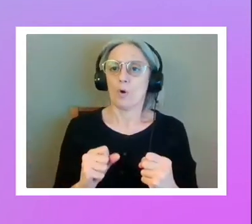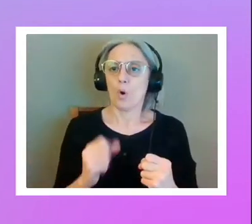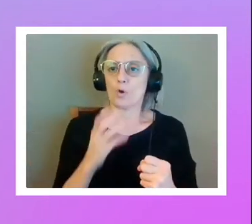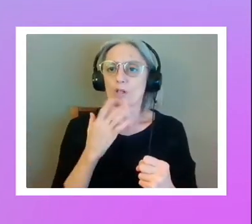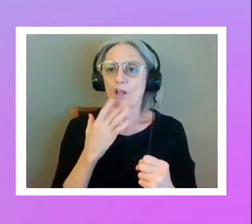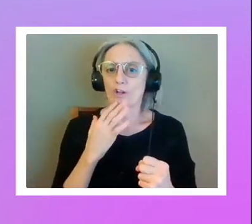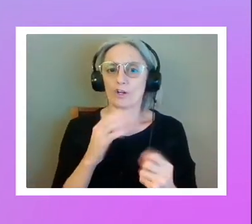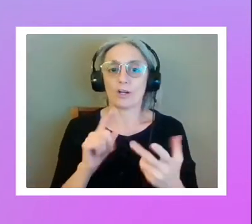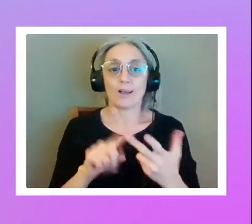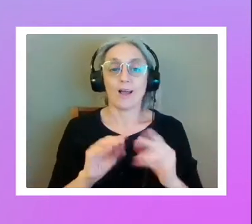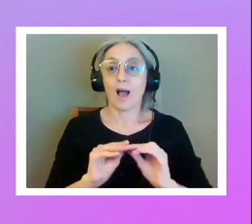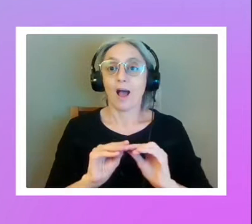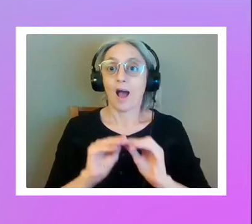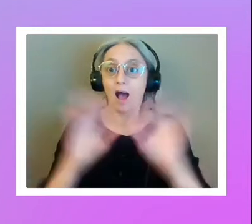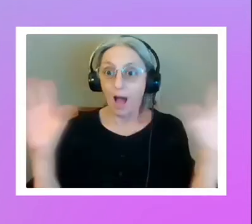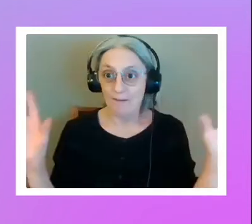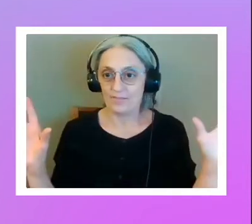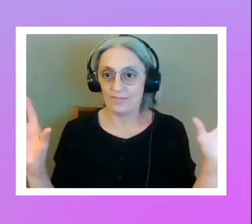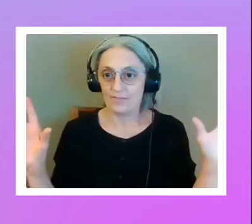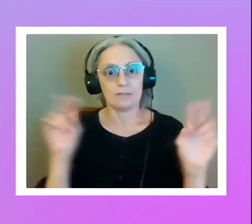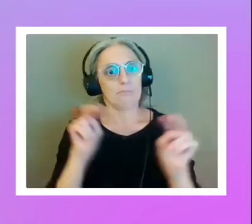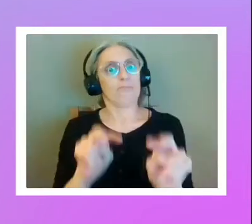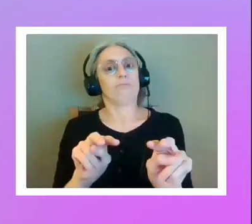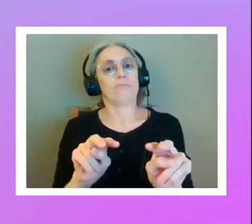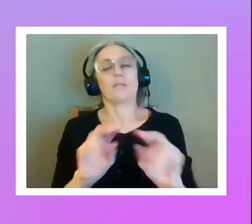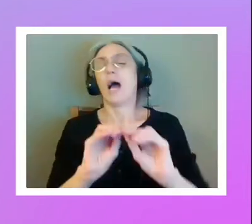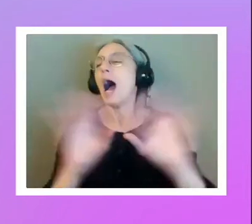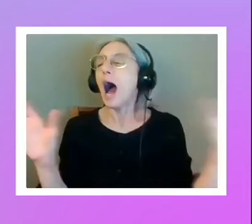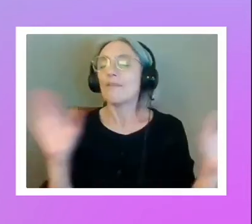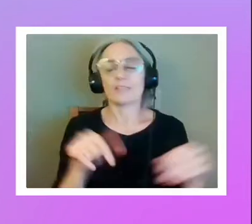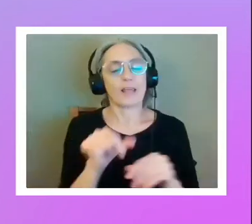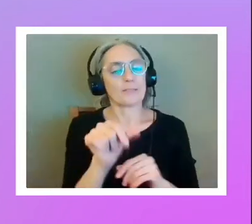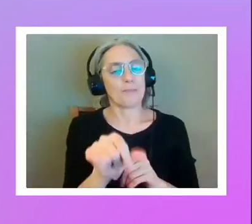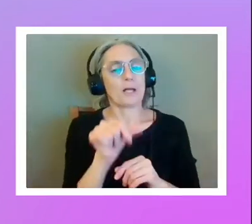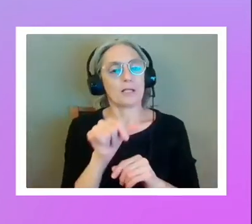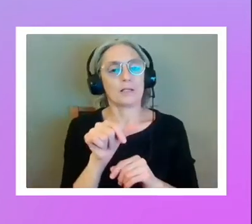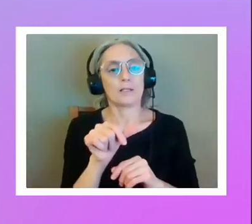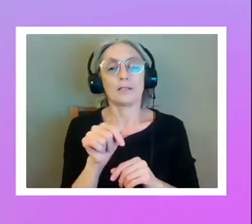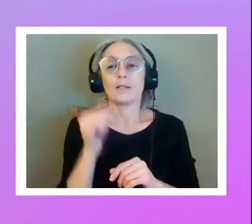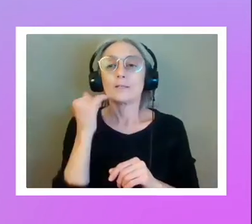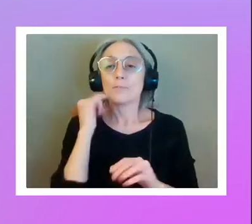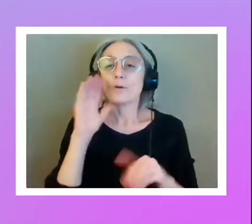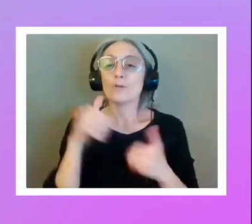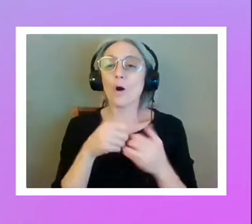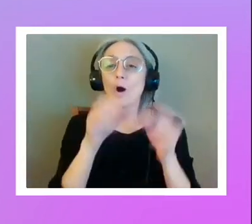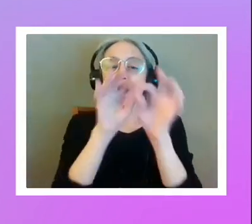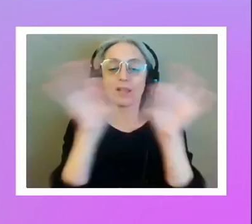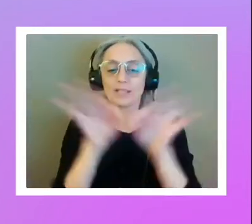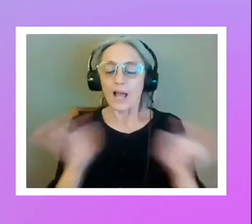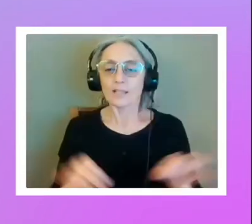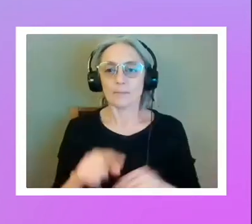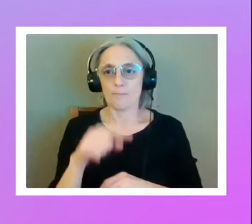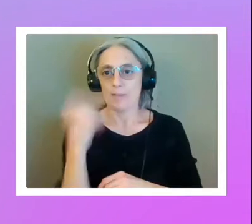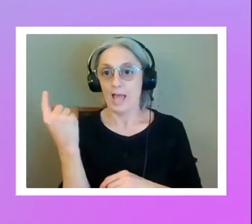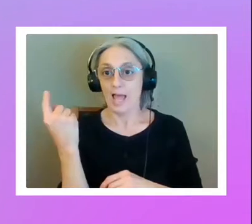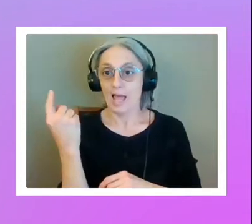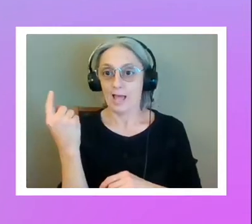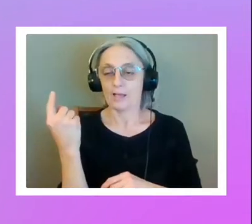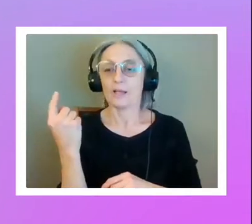obvious. You should know that this is if all your text are black, your button should be like, make it